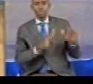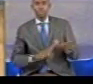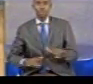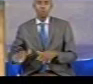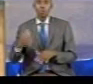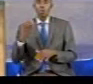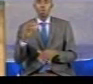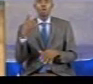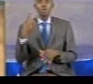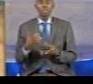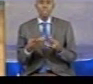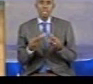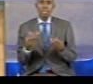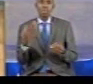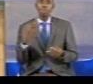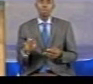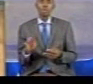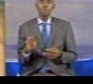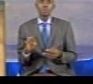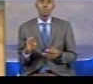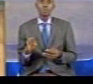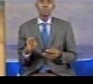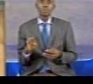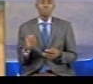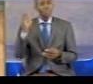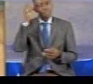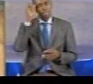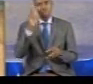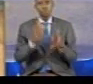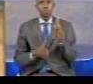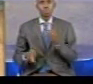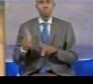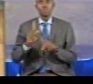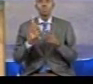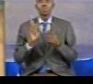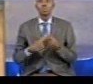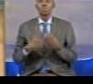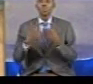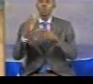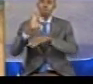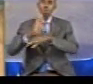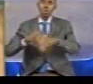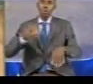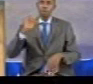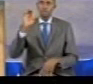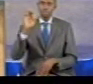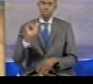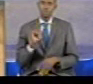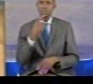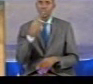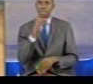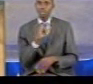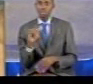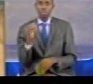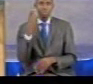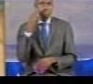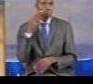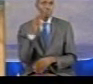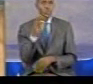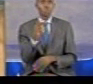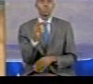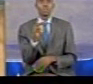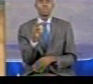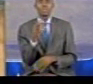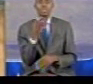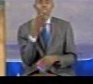land of the children of his people, to call him, saying, behold, there is